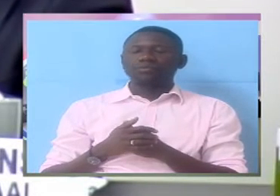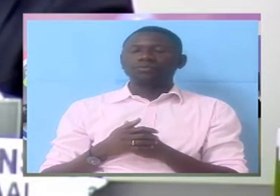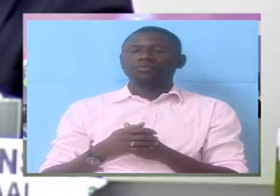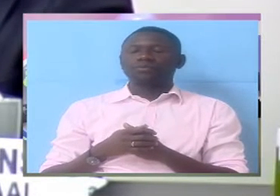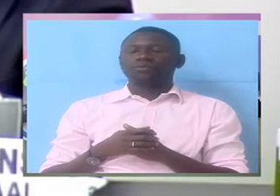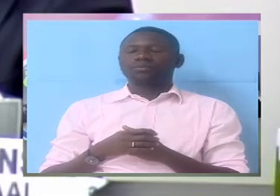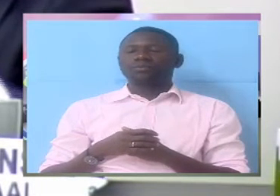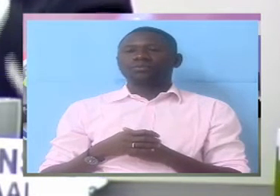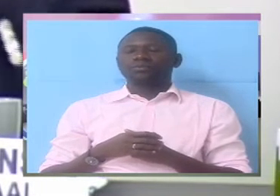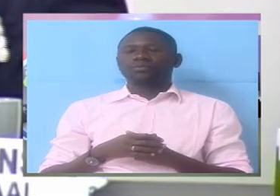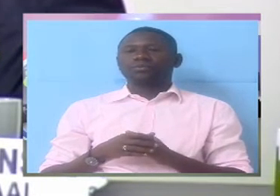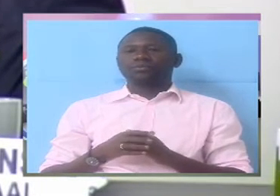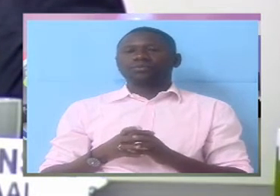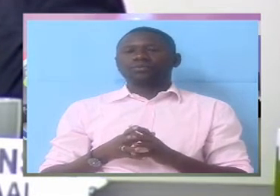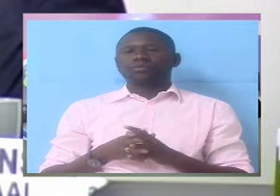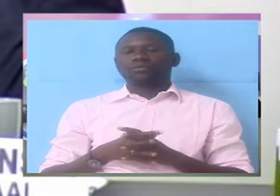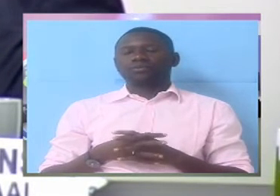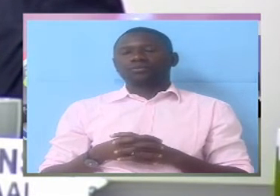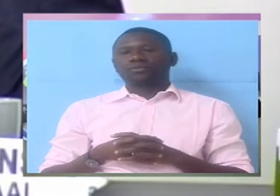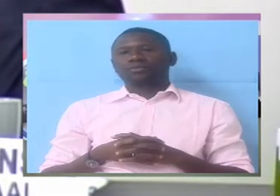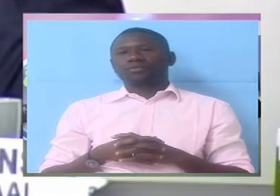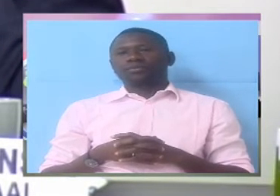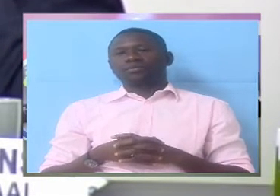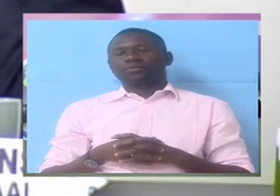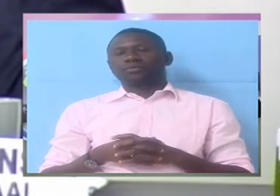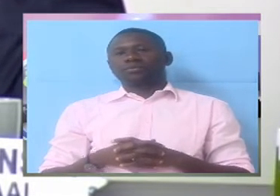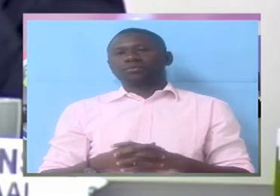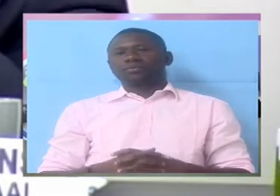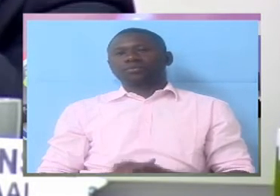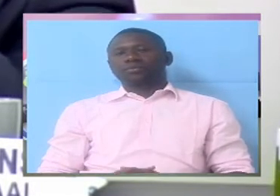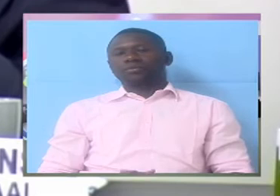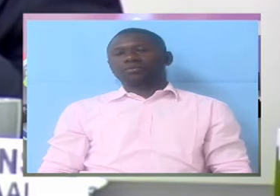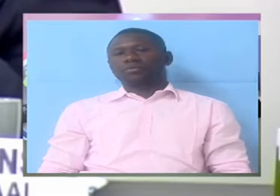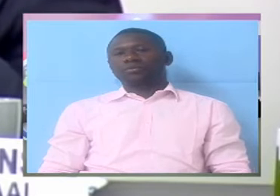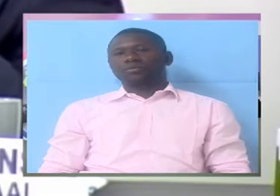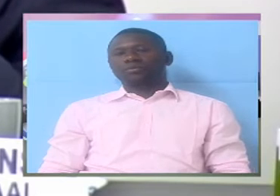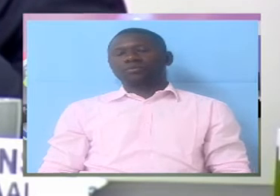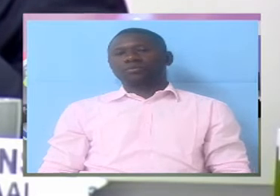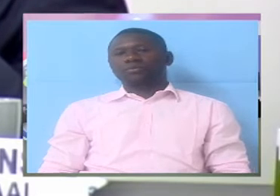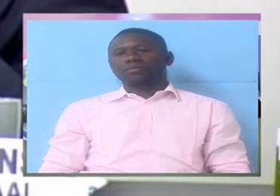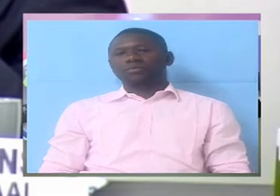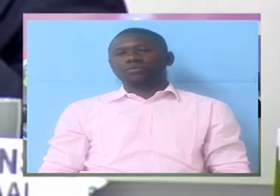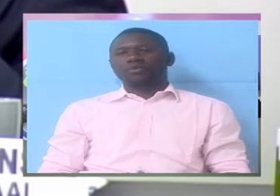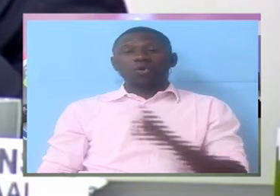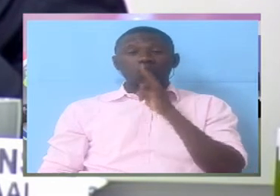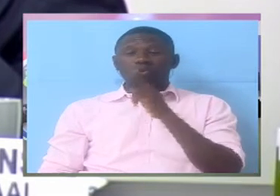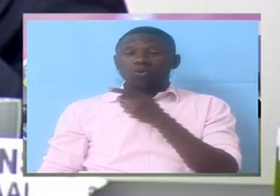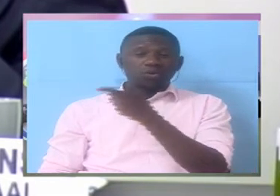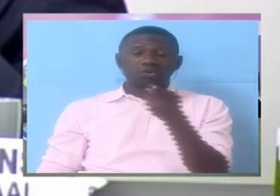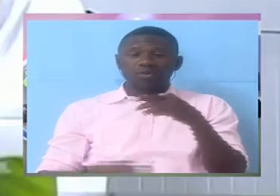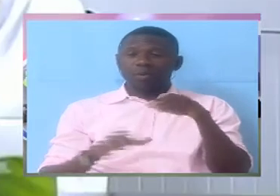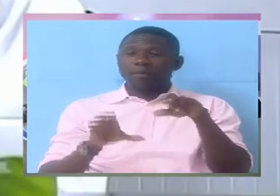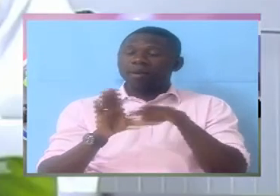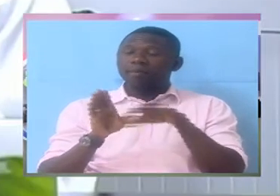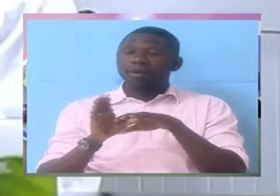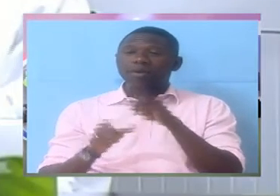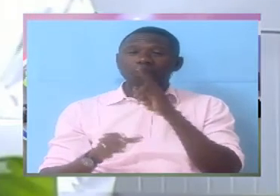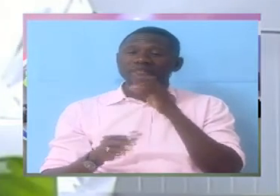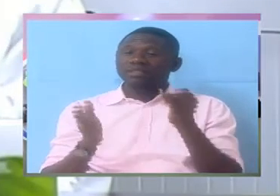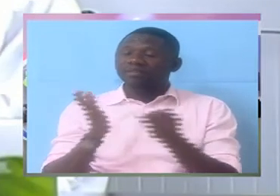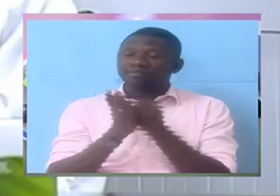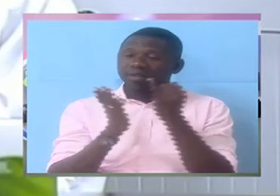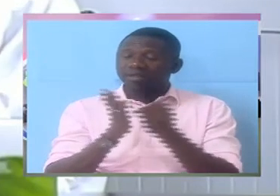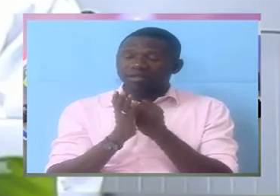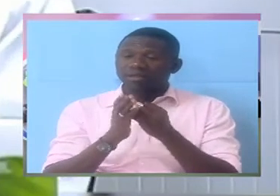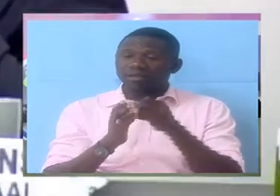bari momondi nati kiskisiro bundala wo kiskisir lalle la do kum who were those jumala wolti is